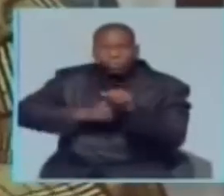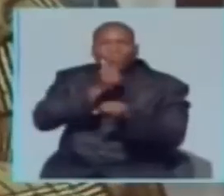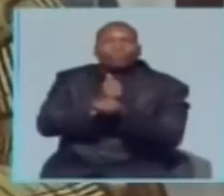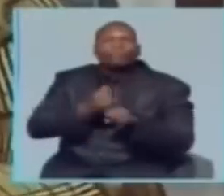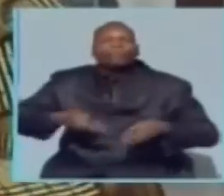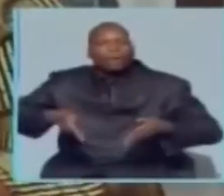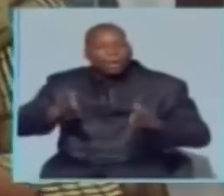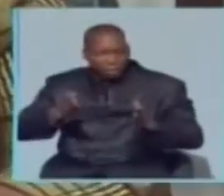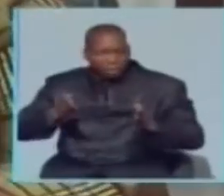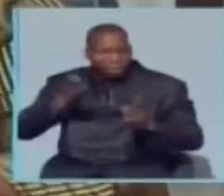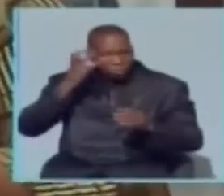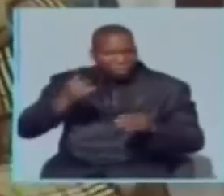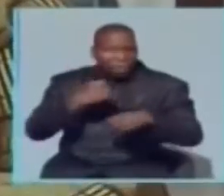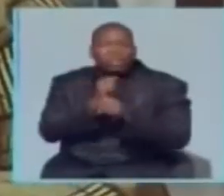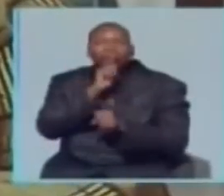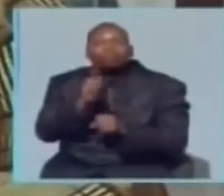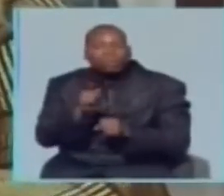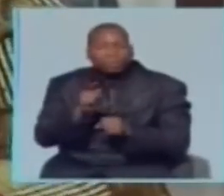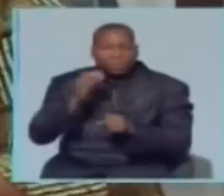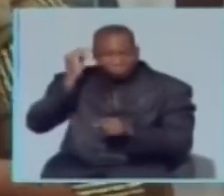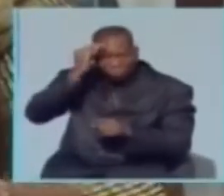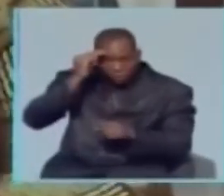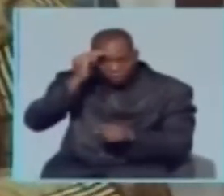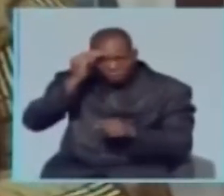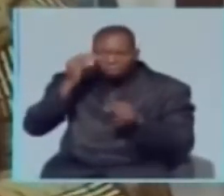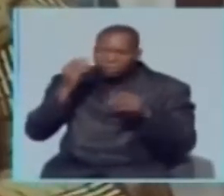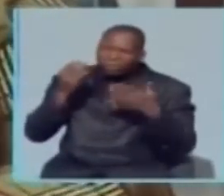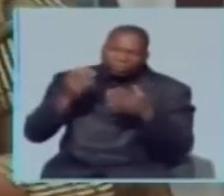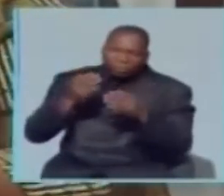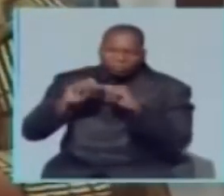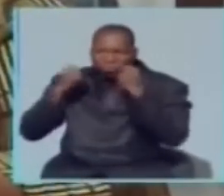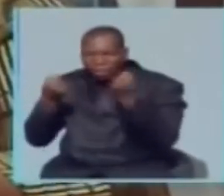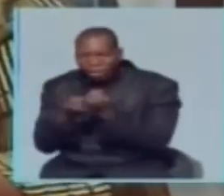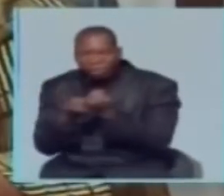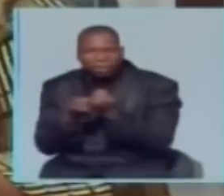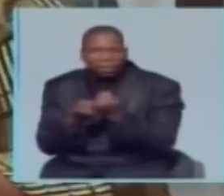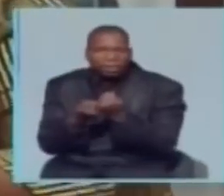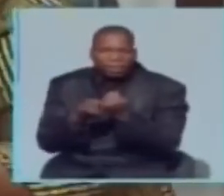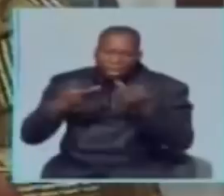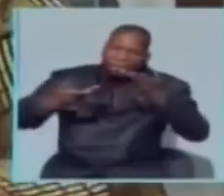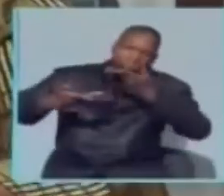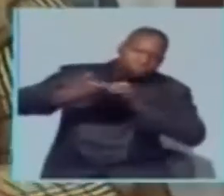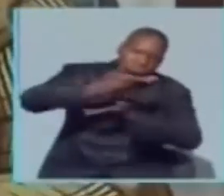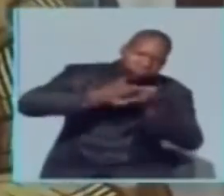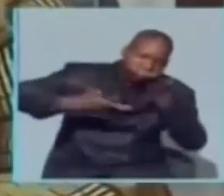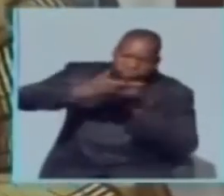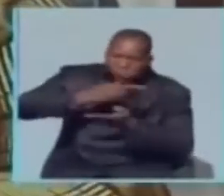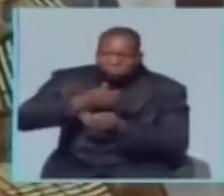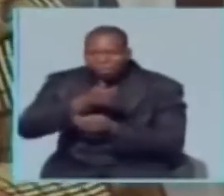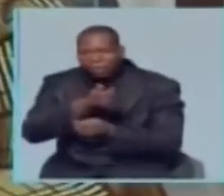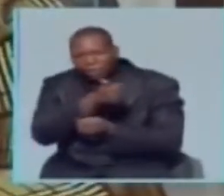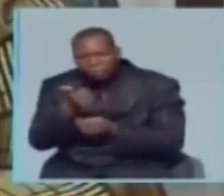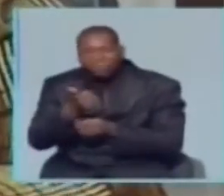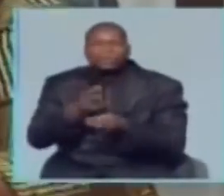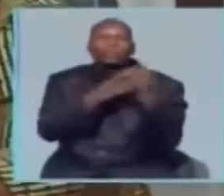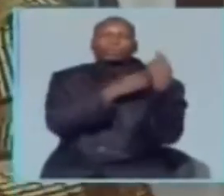I have made sure that in the ministry with my colleagues, we speak to everybody who has a role to play in